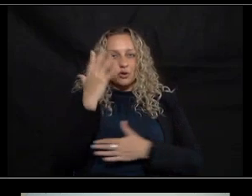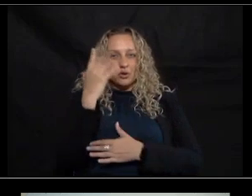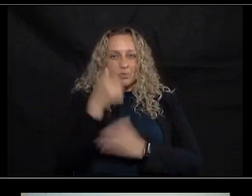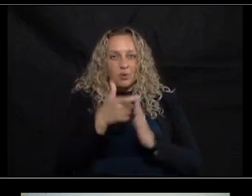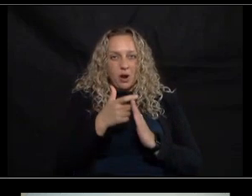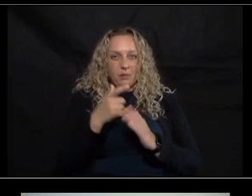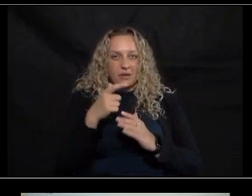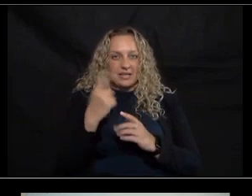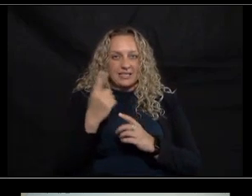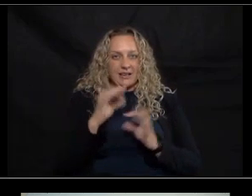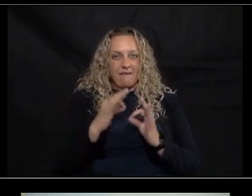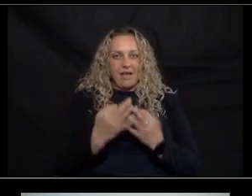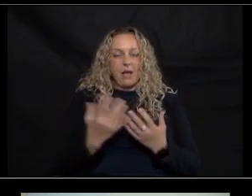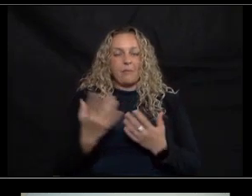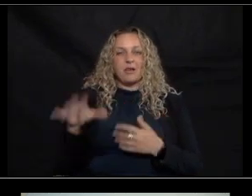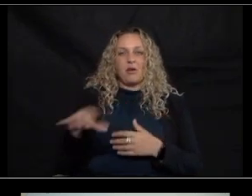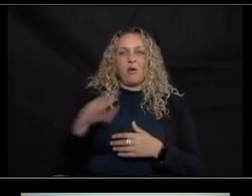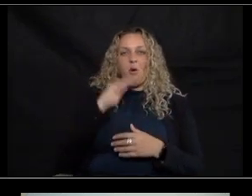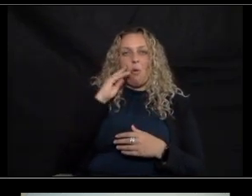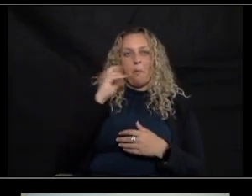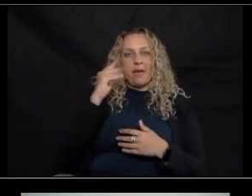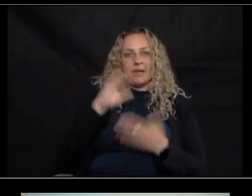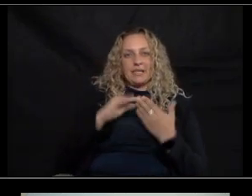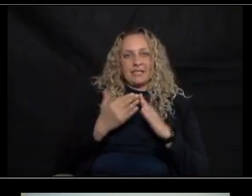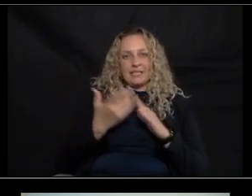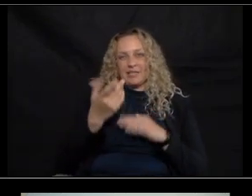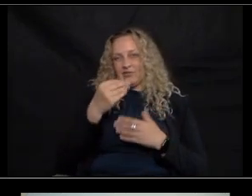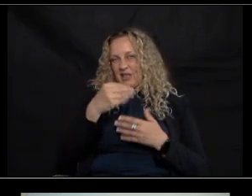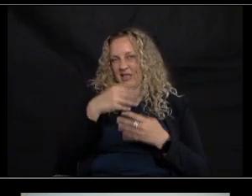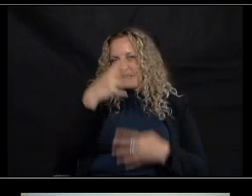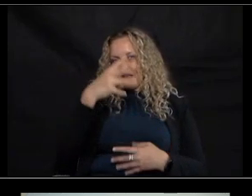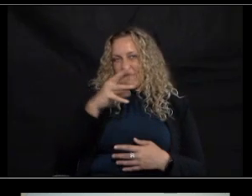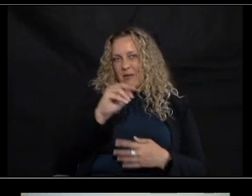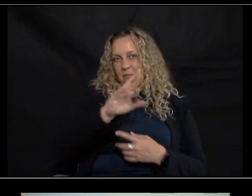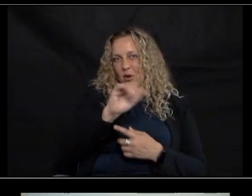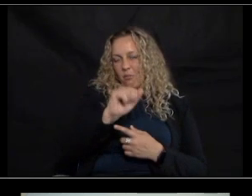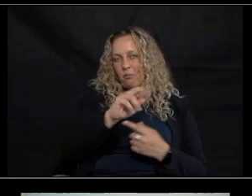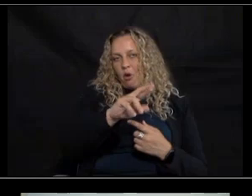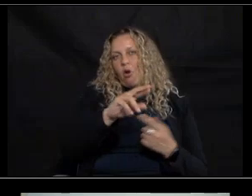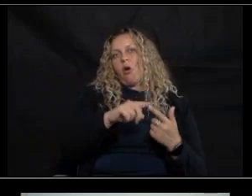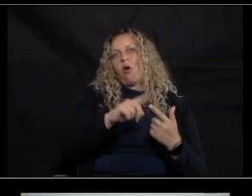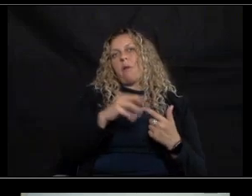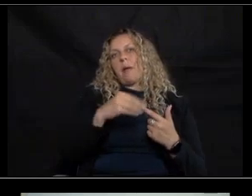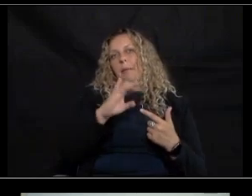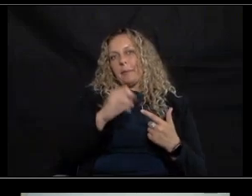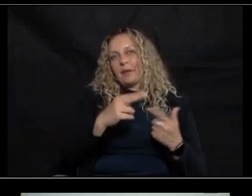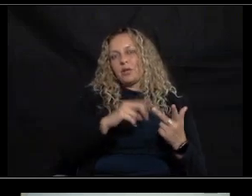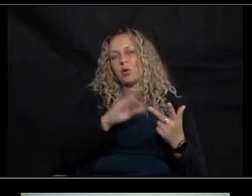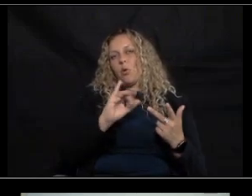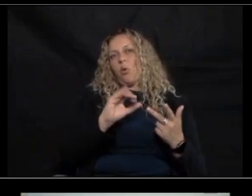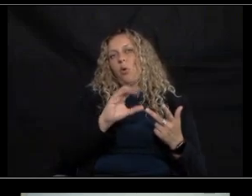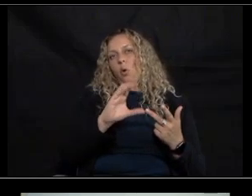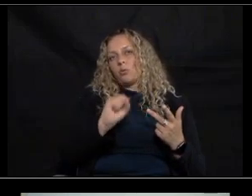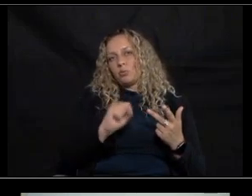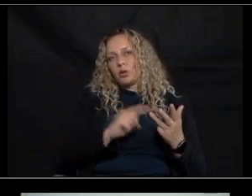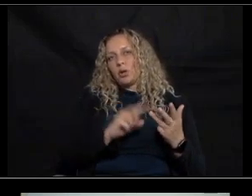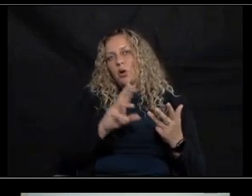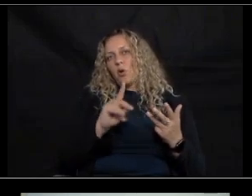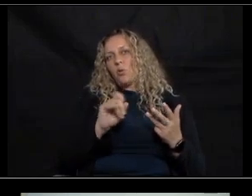requirements in single family, there are a number of cities. Just to list a few: Miramar, Miami Beach, Miami, Coral Springs, Winter